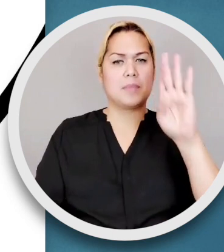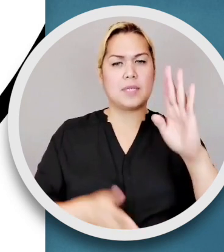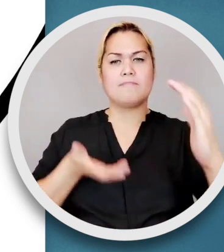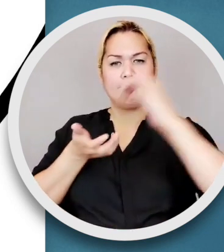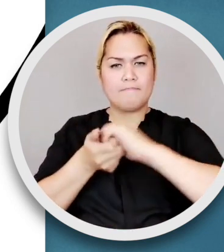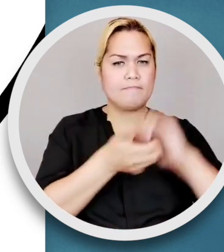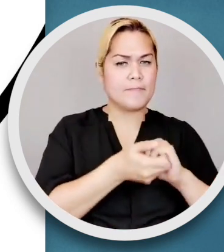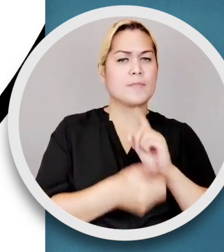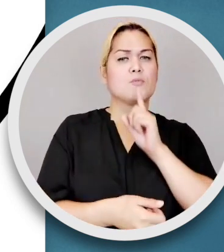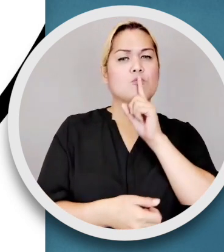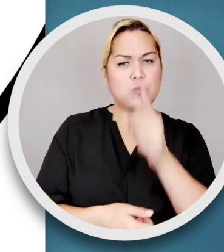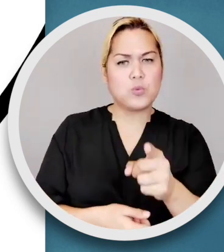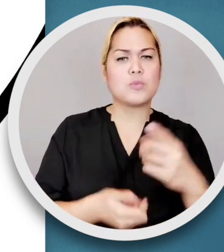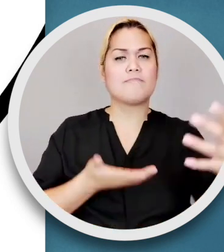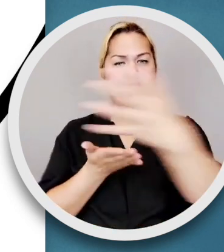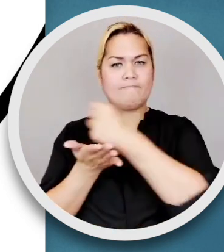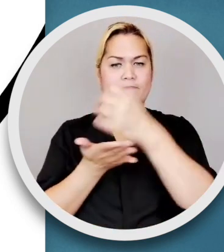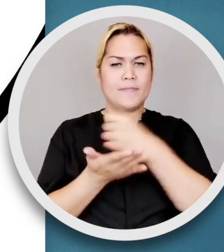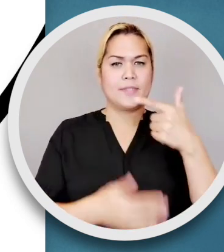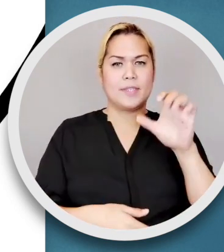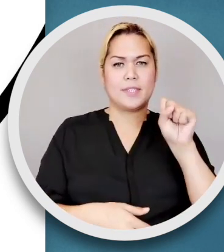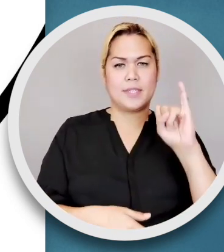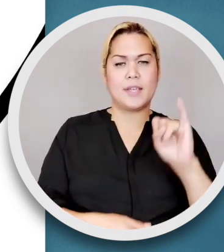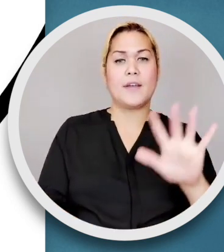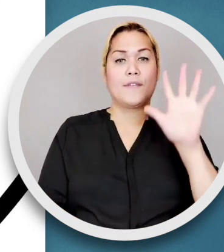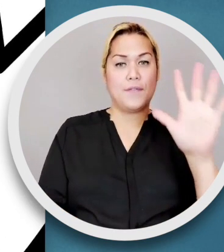5. Partnering with other social development actors.